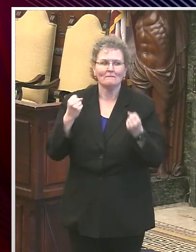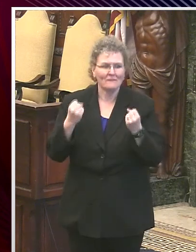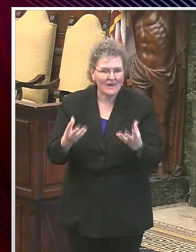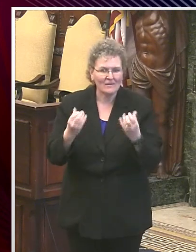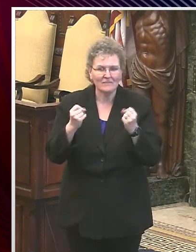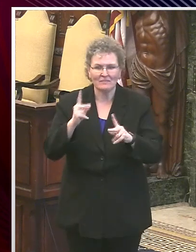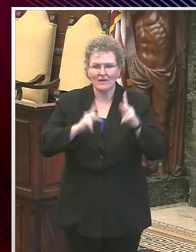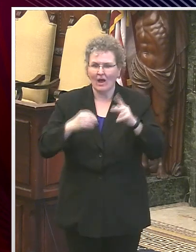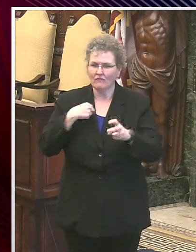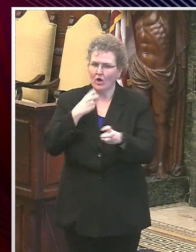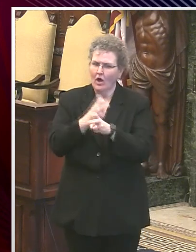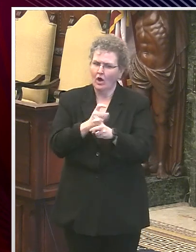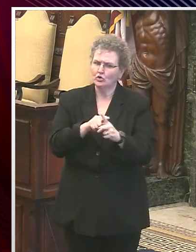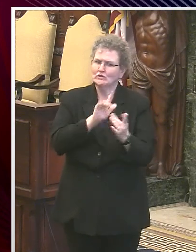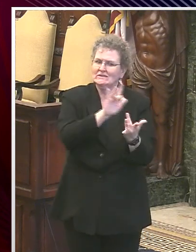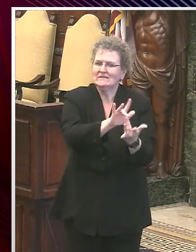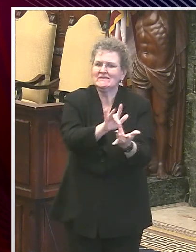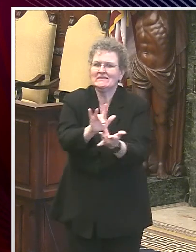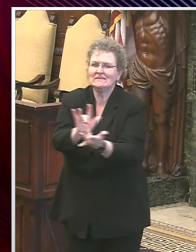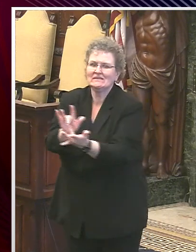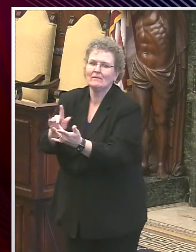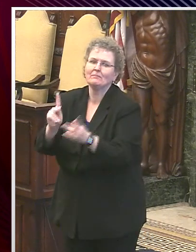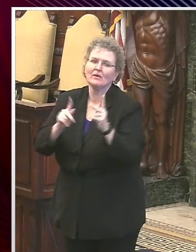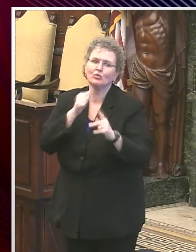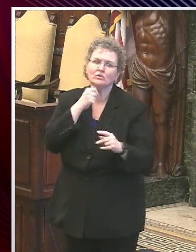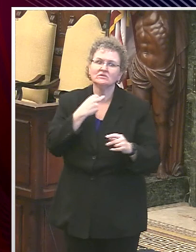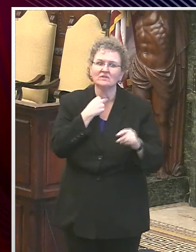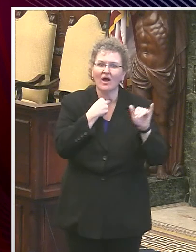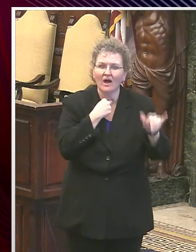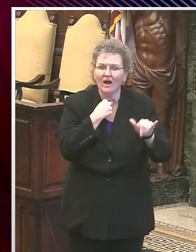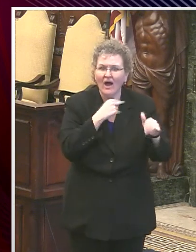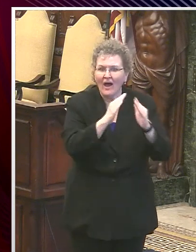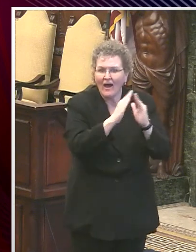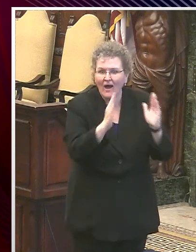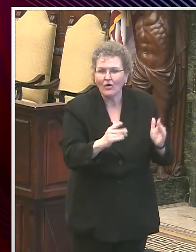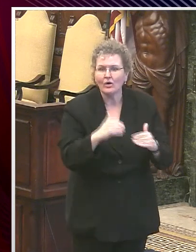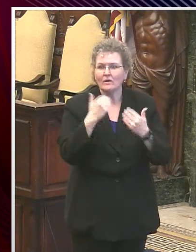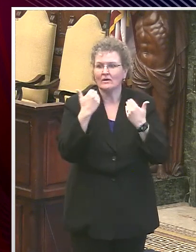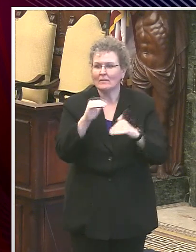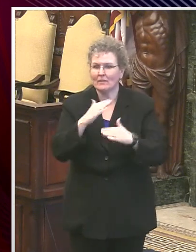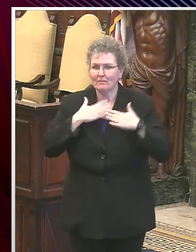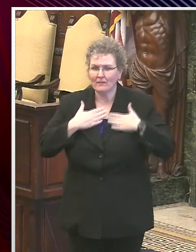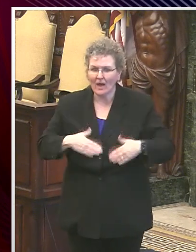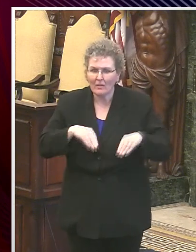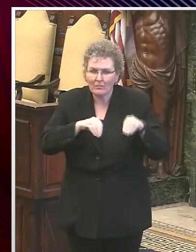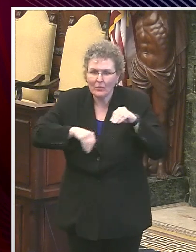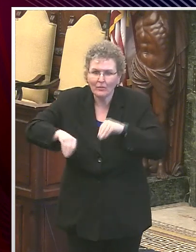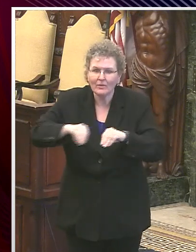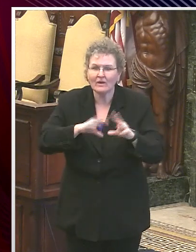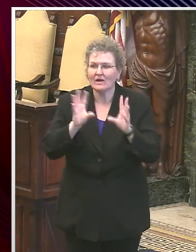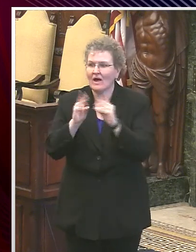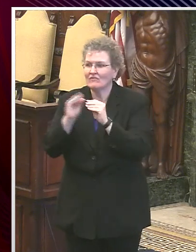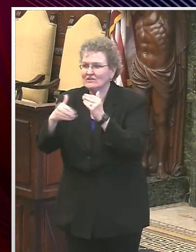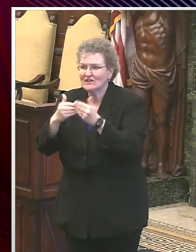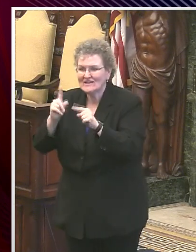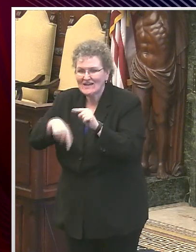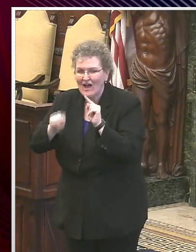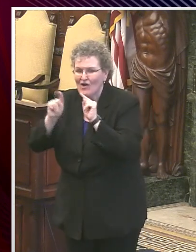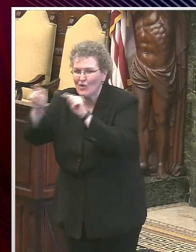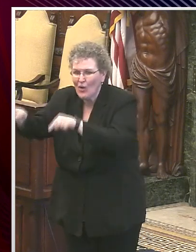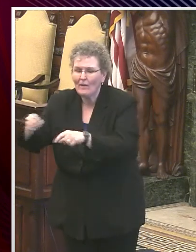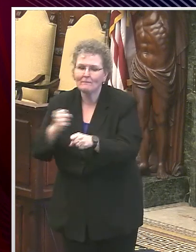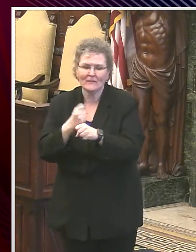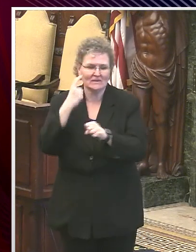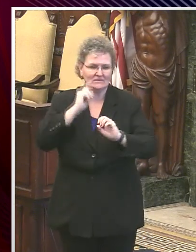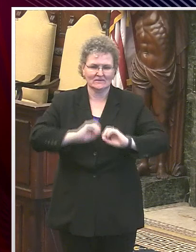difficult to reach. As I said, people who are homebound, people with limited mobility. They can't go to the convention center or big clinic. So it makes a lot more sense to me if we